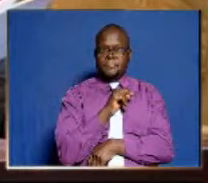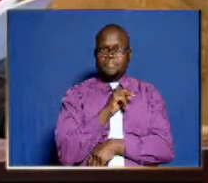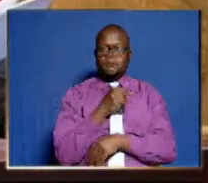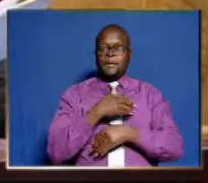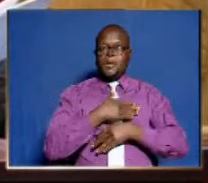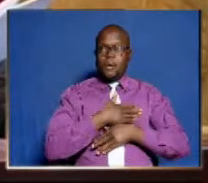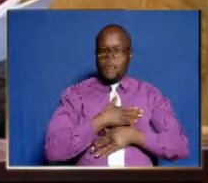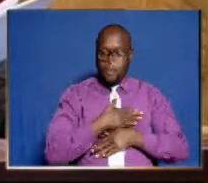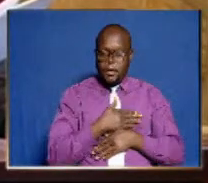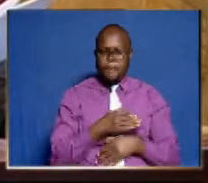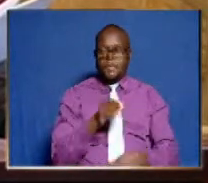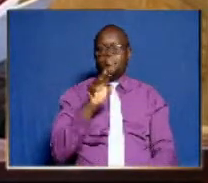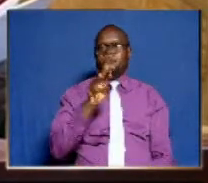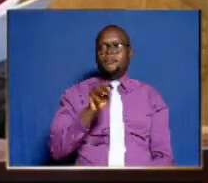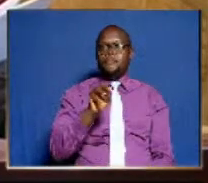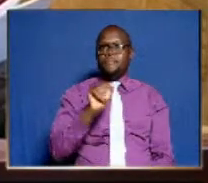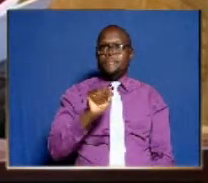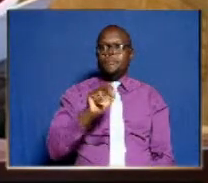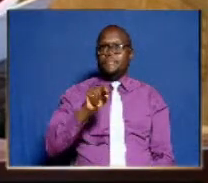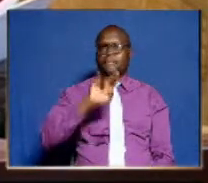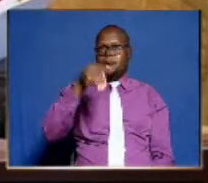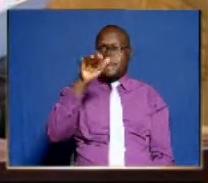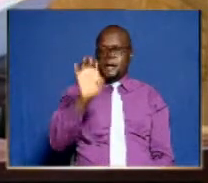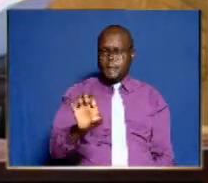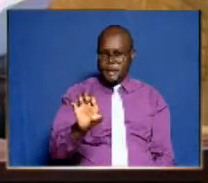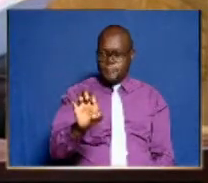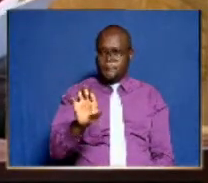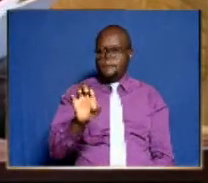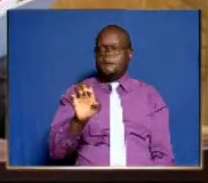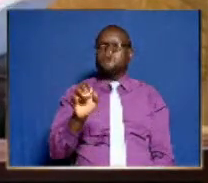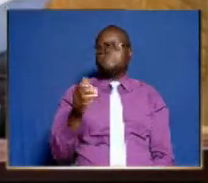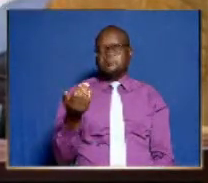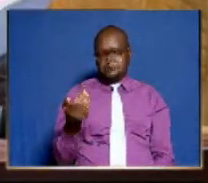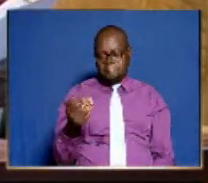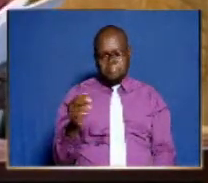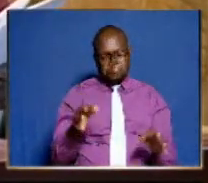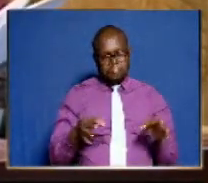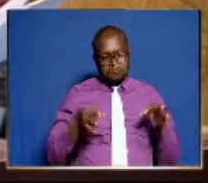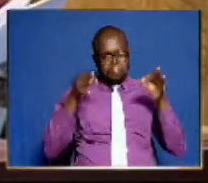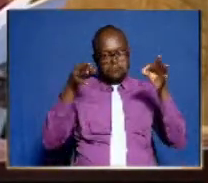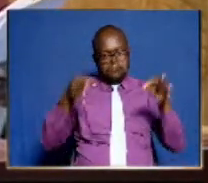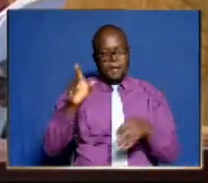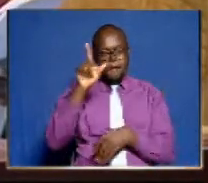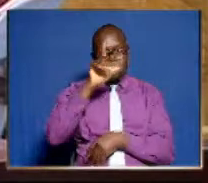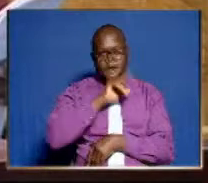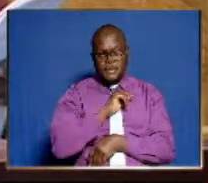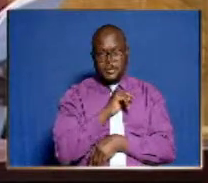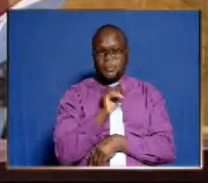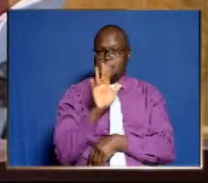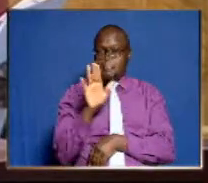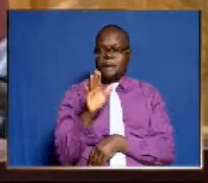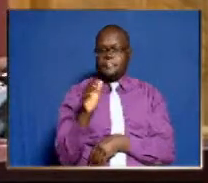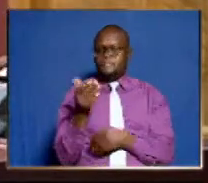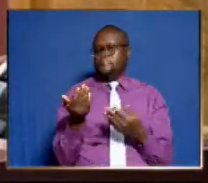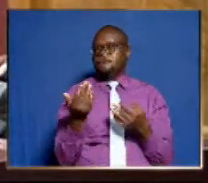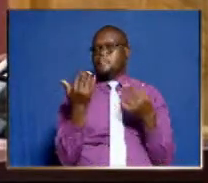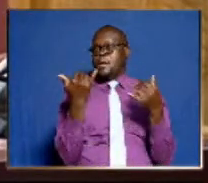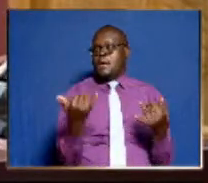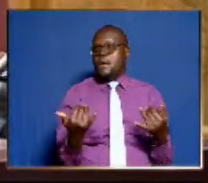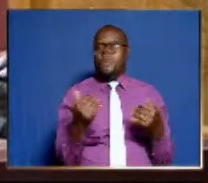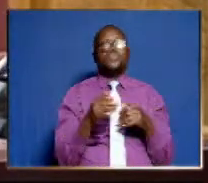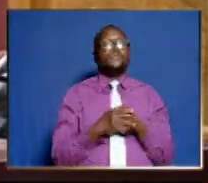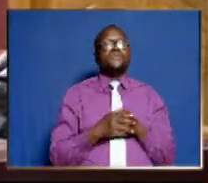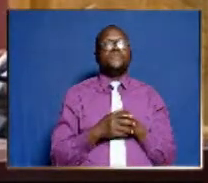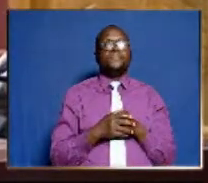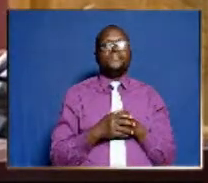Honorable Manje also has made a similar request, which I accept. So we go to them,